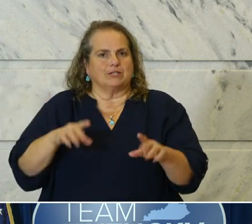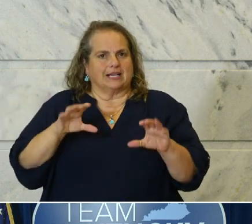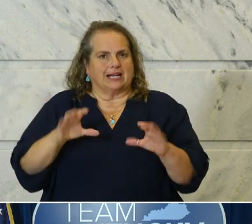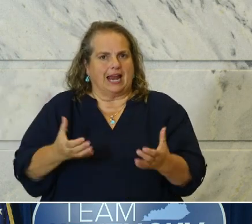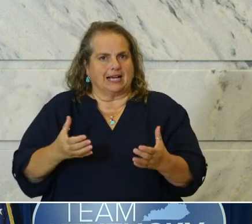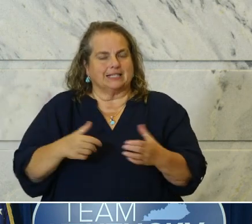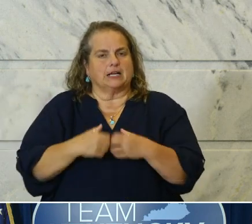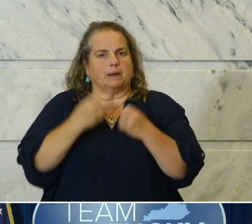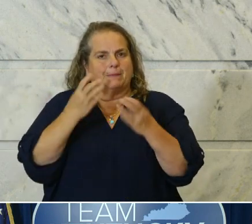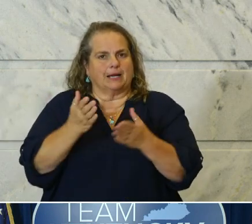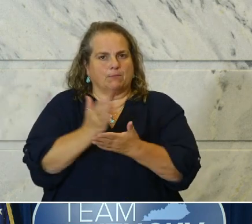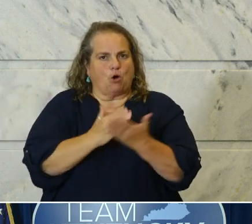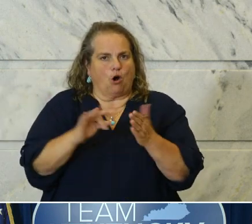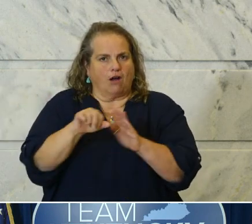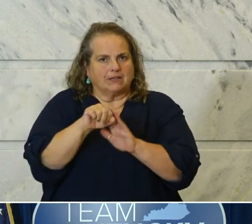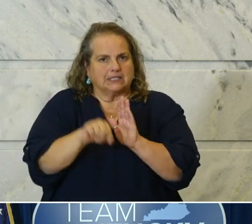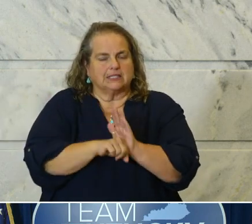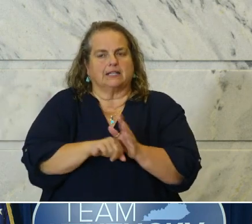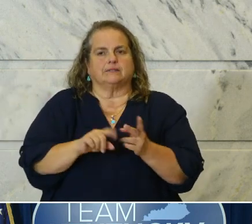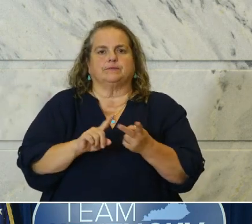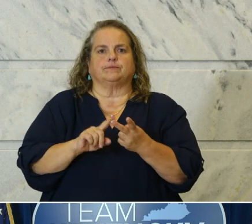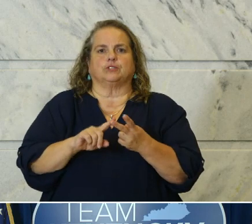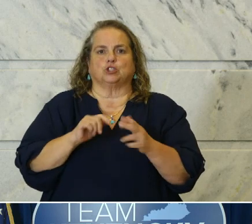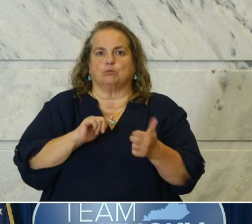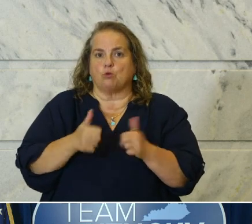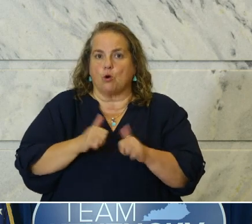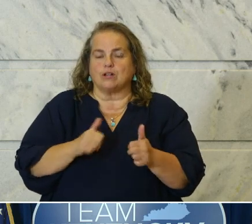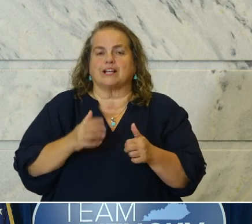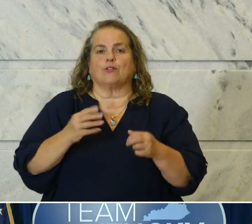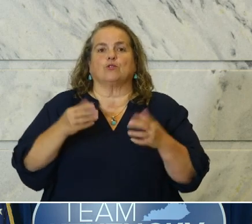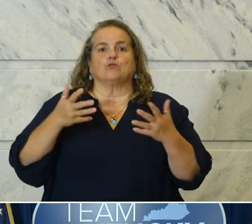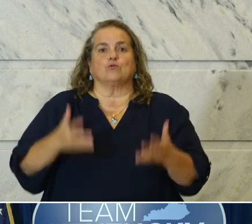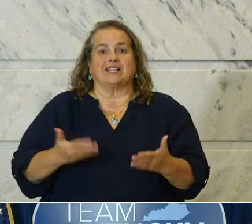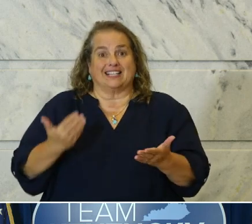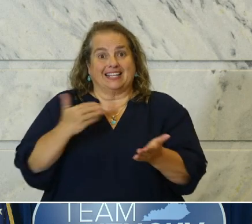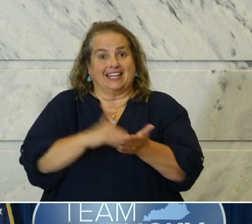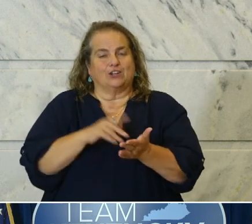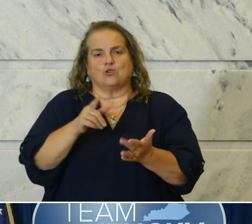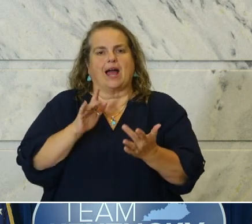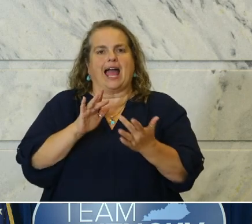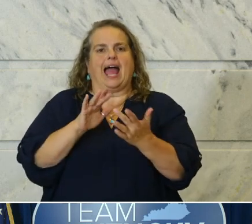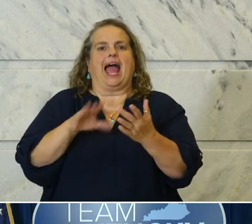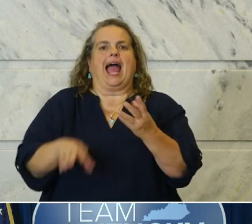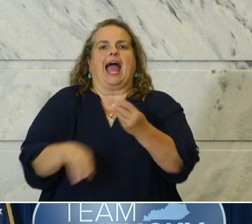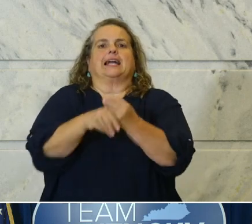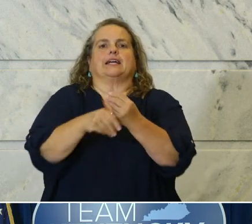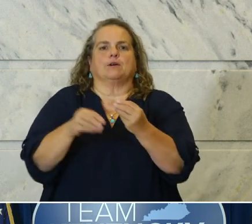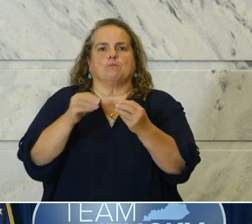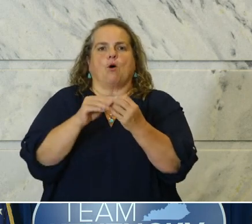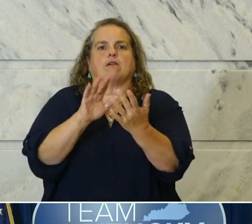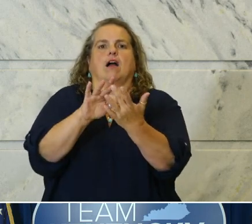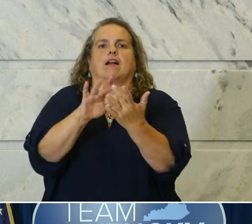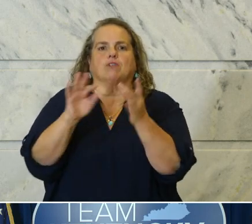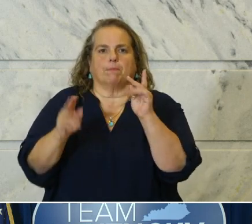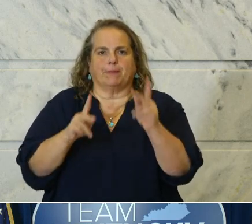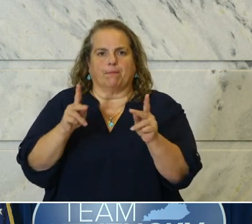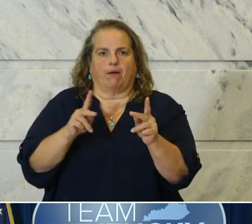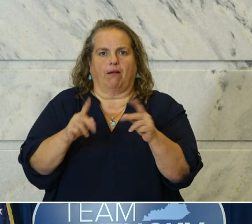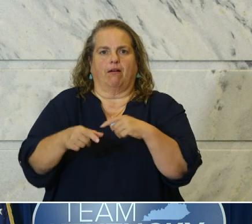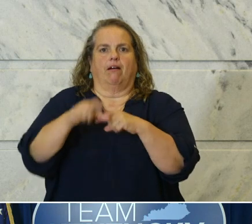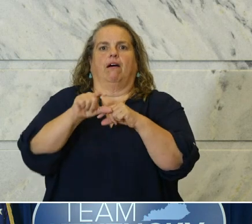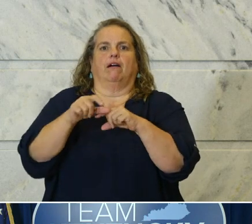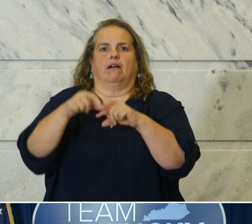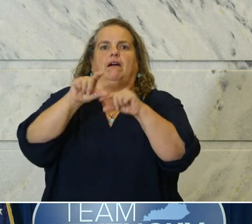state, sports, and the rest. Again, we've just added more contacts on top, more interaction,